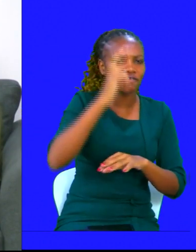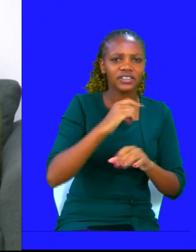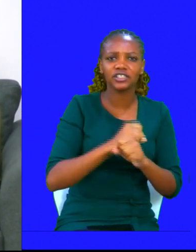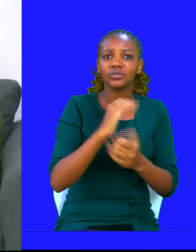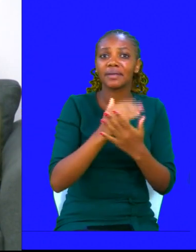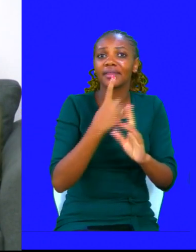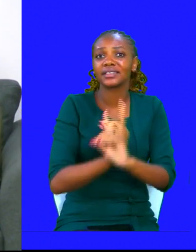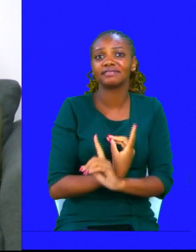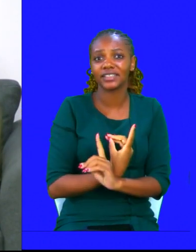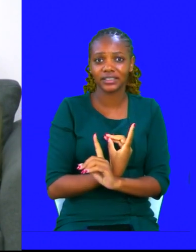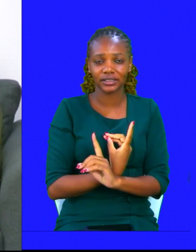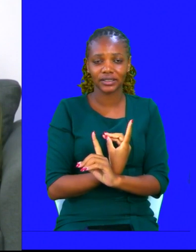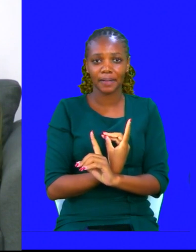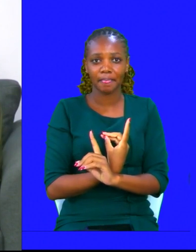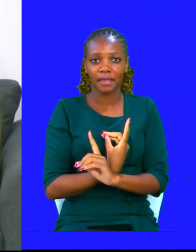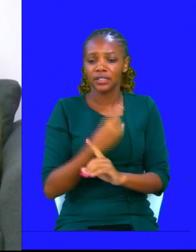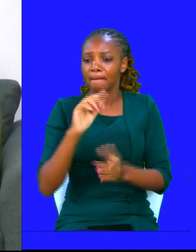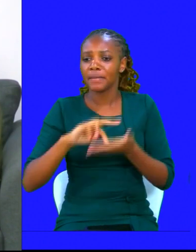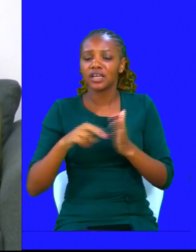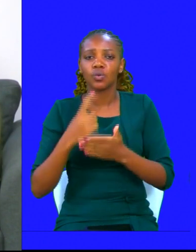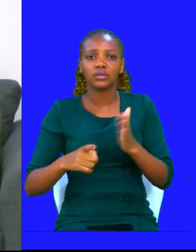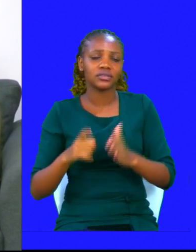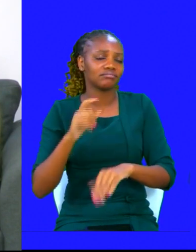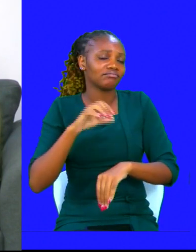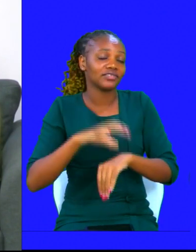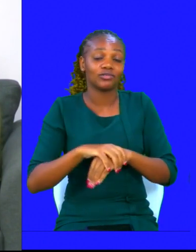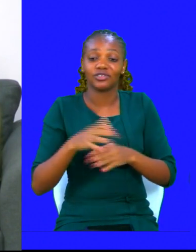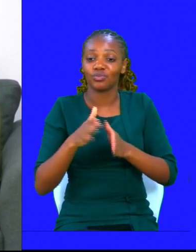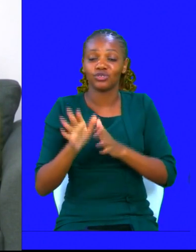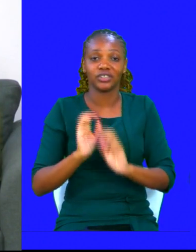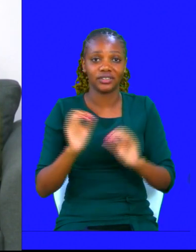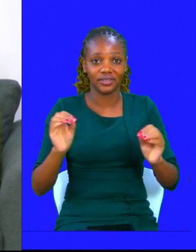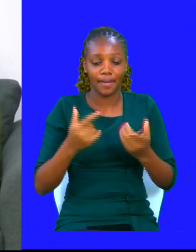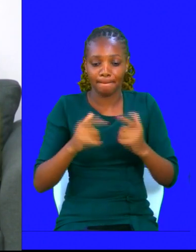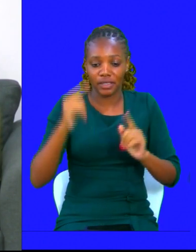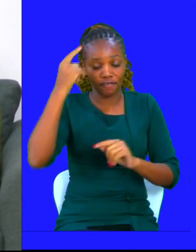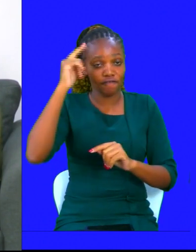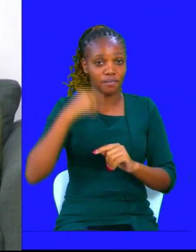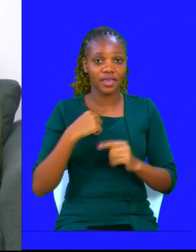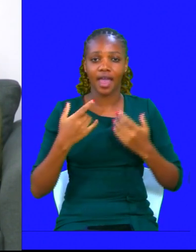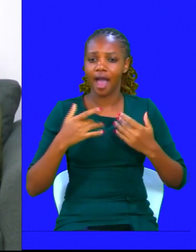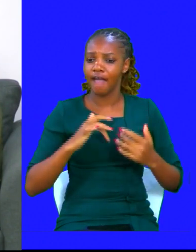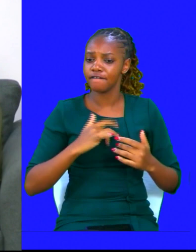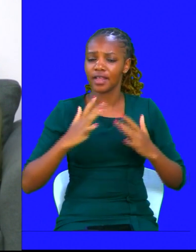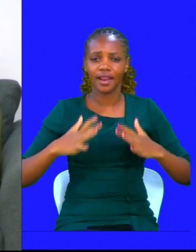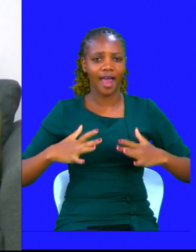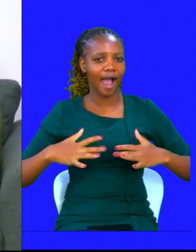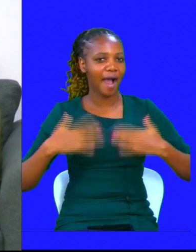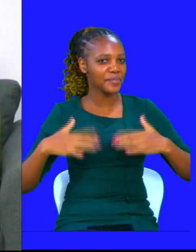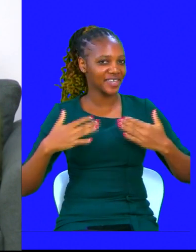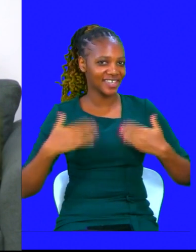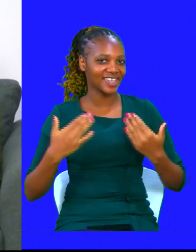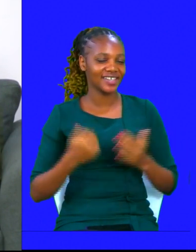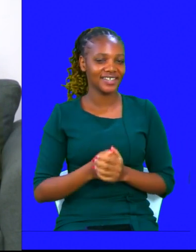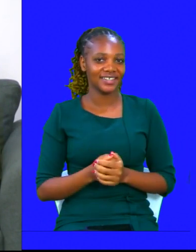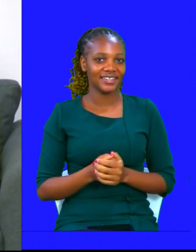thing. In the name of I didn't get the opportunity to do that. So for me, I really feel happy and I'm really